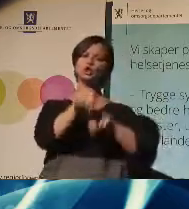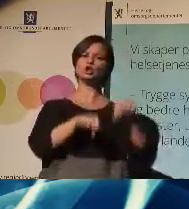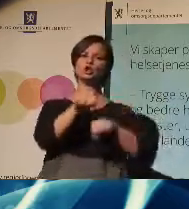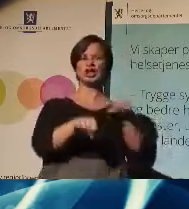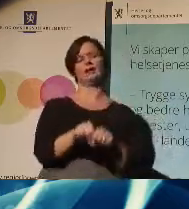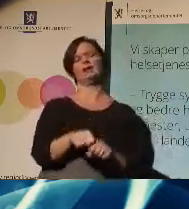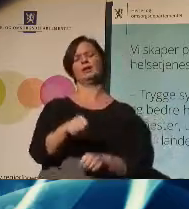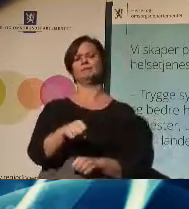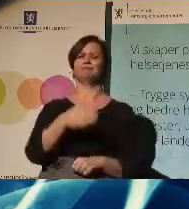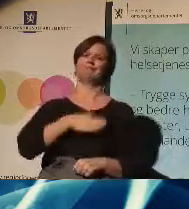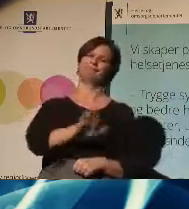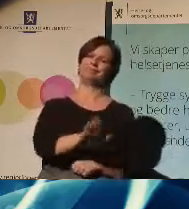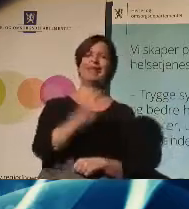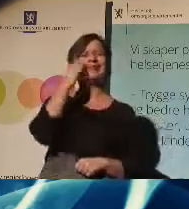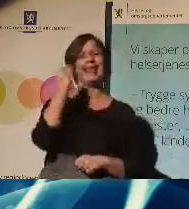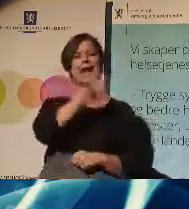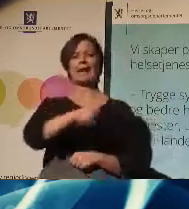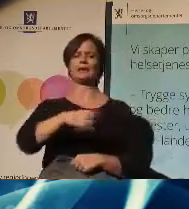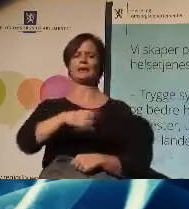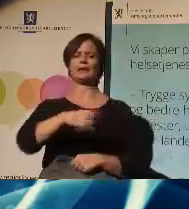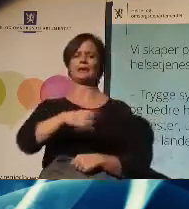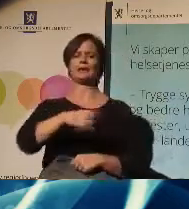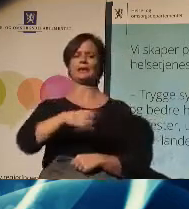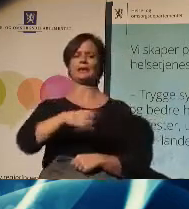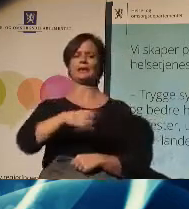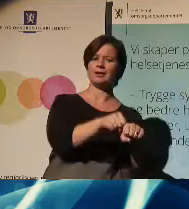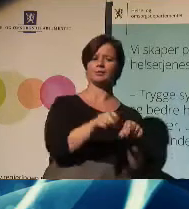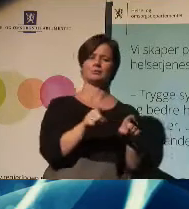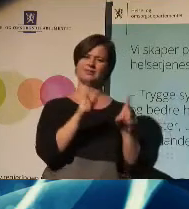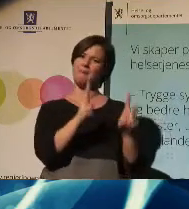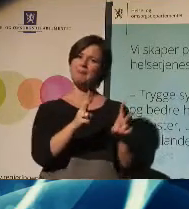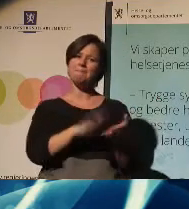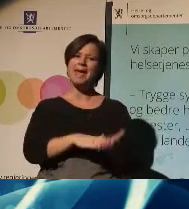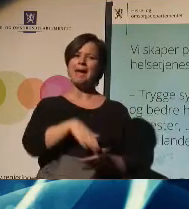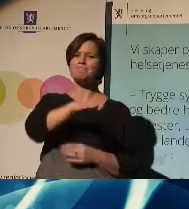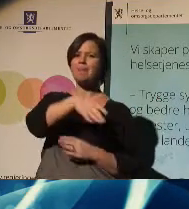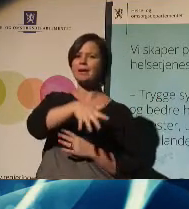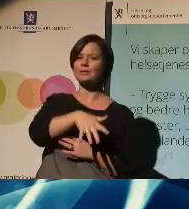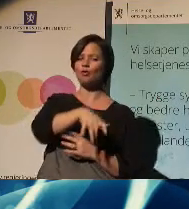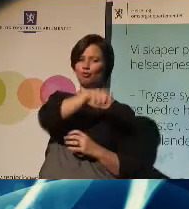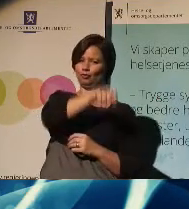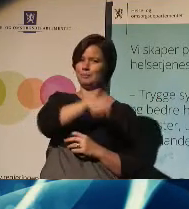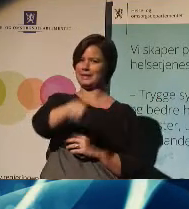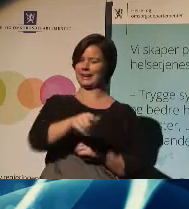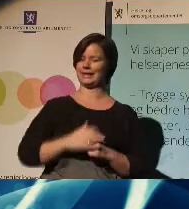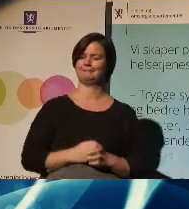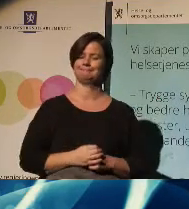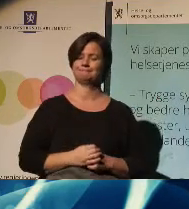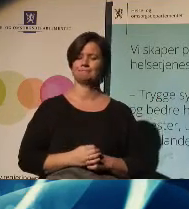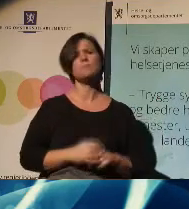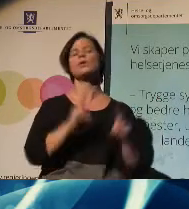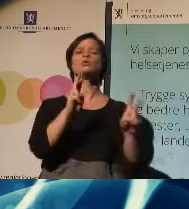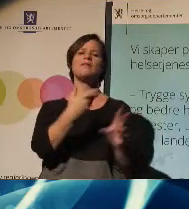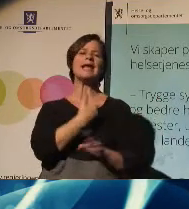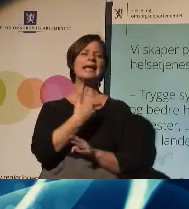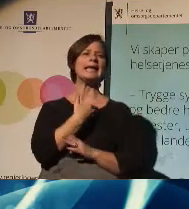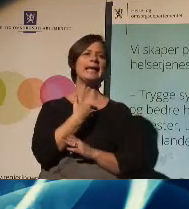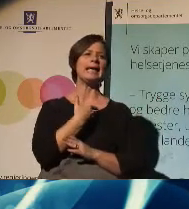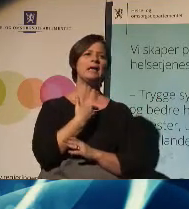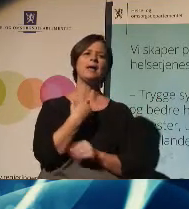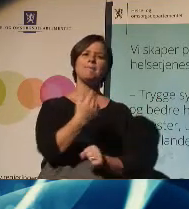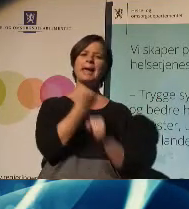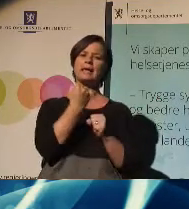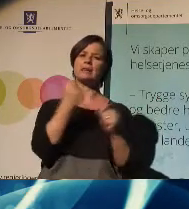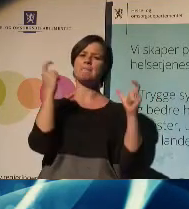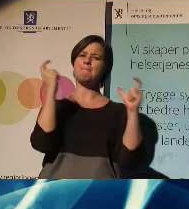in the Netherlands ride their bicycles, and Parkinson patients are no exception. And I think that's a very powerful